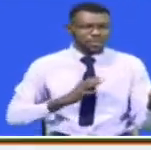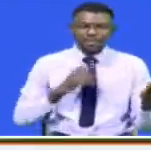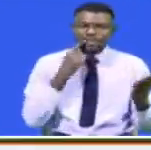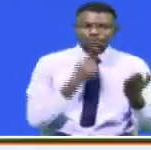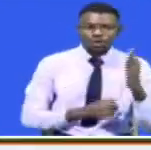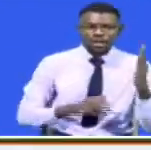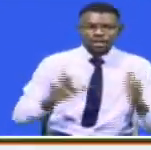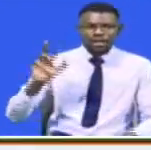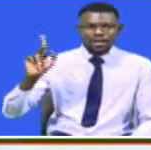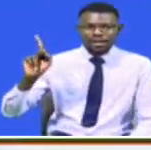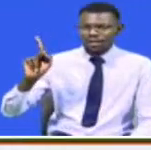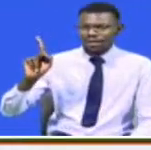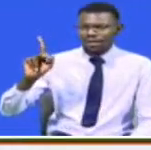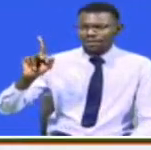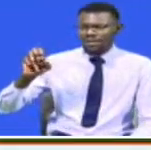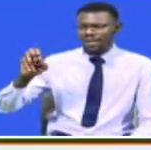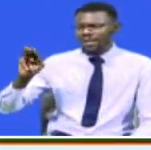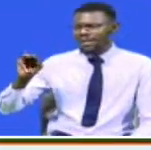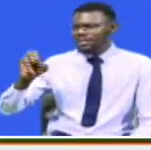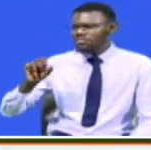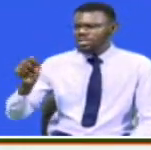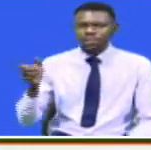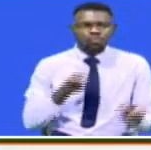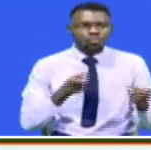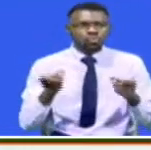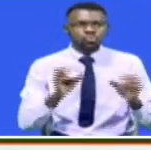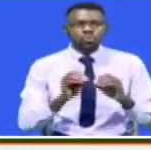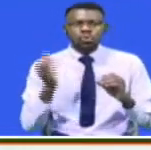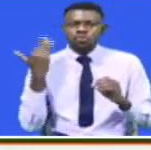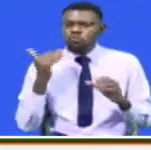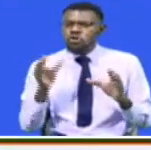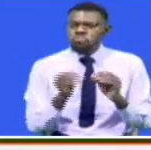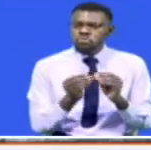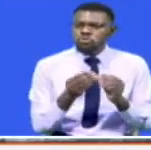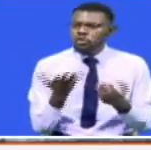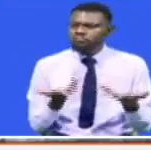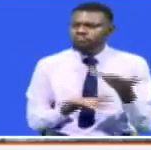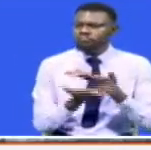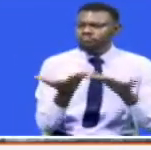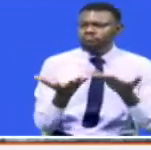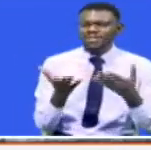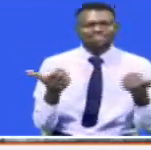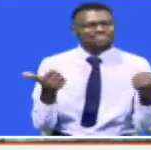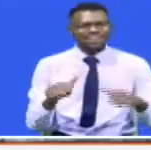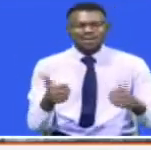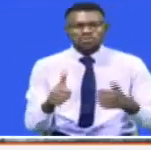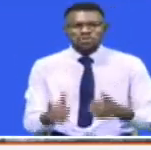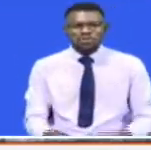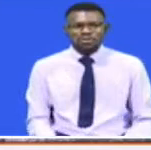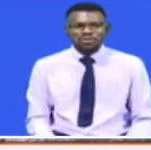of the particular tender and never sat as a board to deliberate on the tender. I joined KEMSA